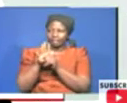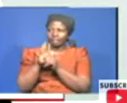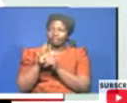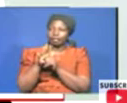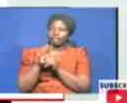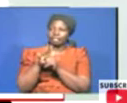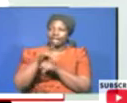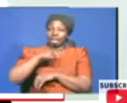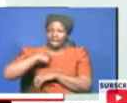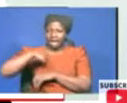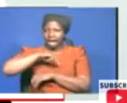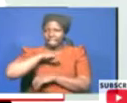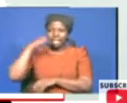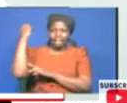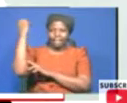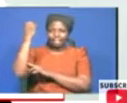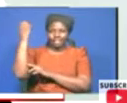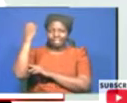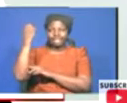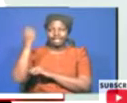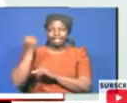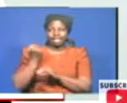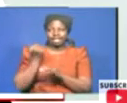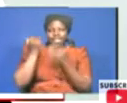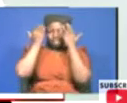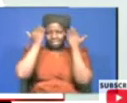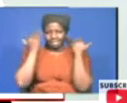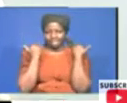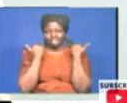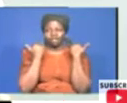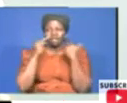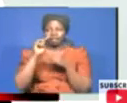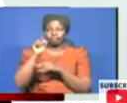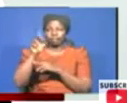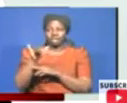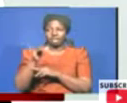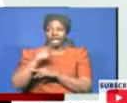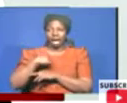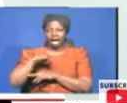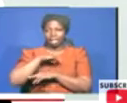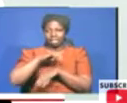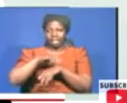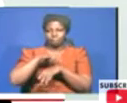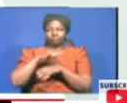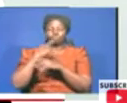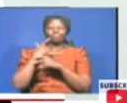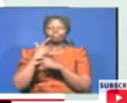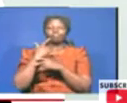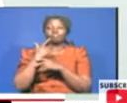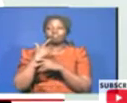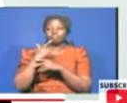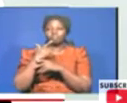We, as Evangelizing Sisters of Mary, when our founders settled in Ongatarongai, they saw how the area